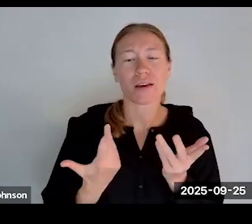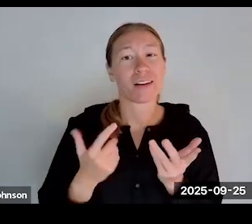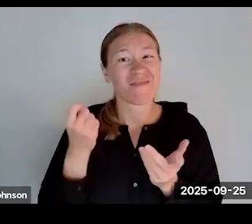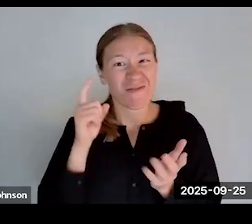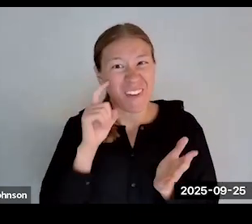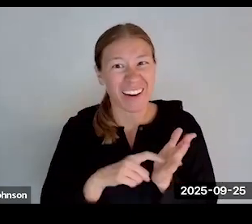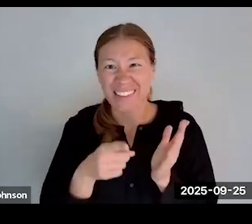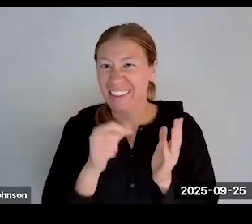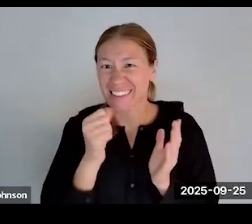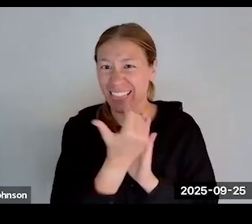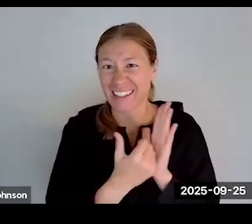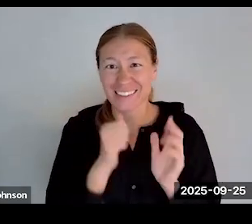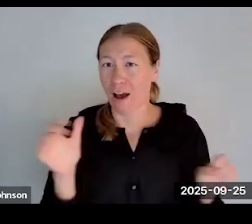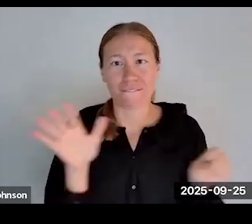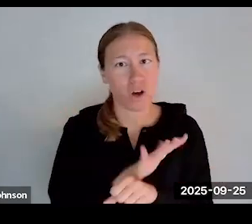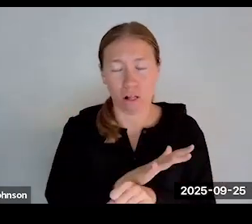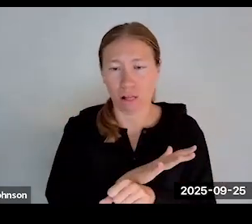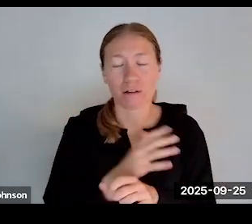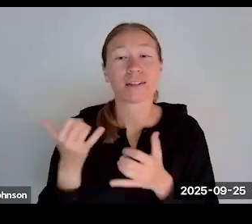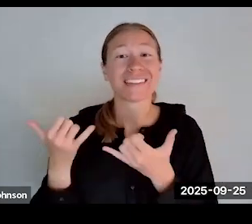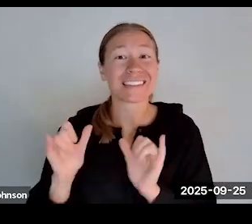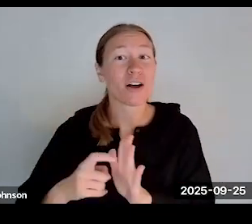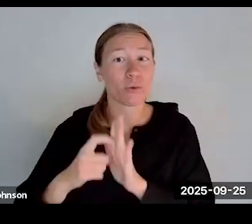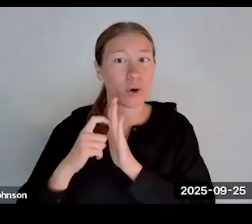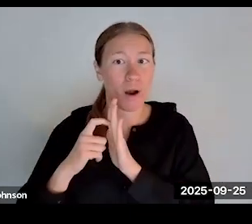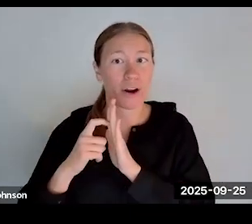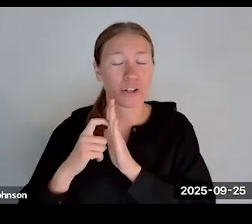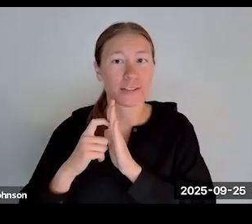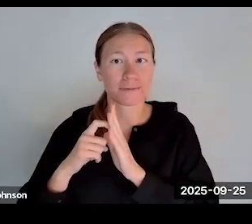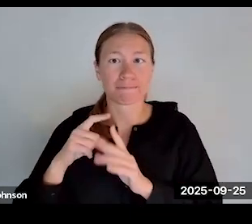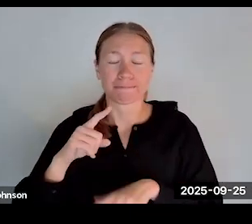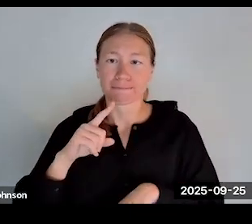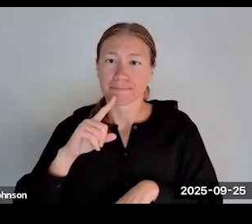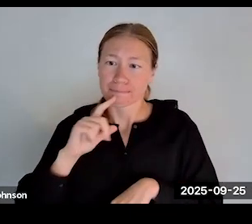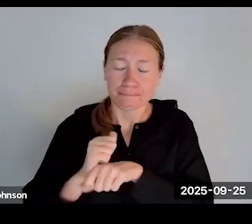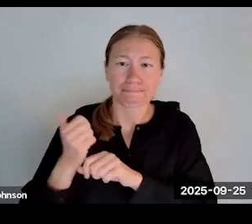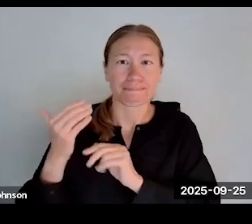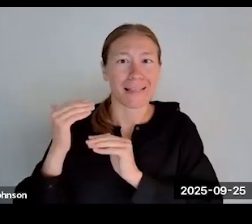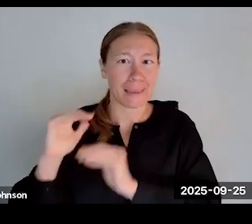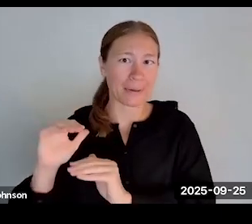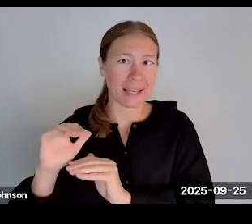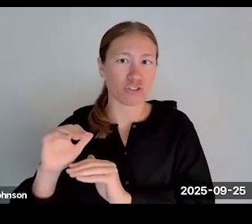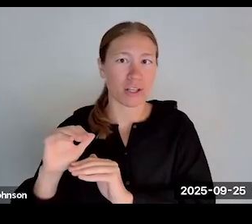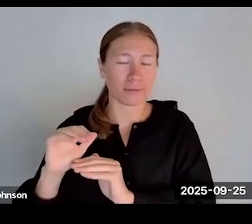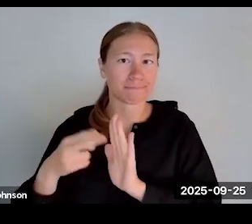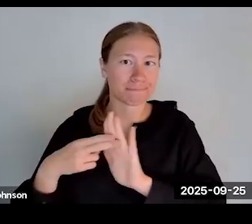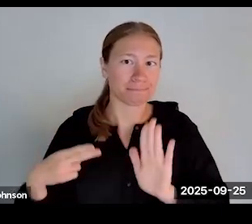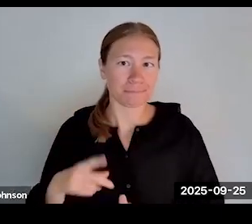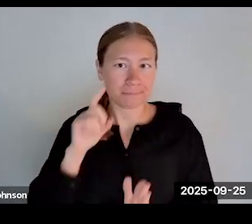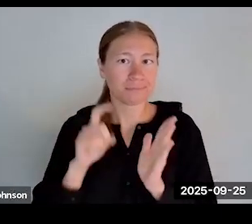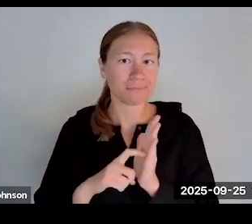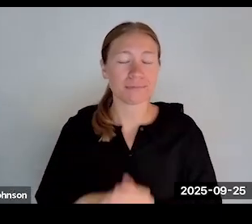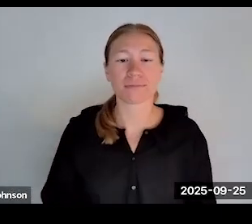exhaustive and still requires individuals to have that substantial limitation. It is important to note that many of the